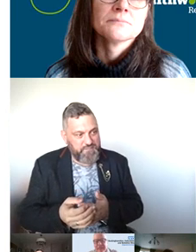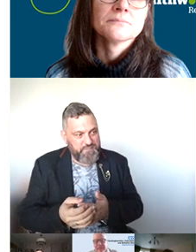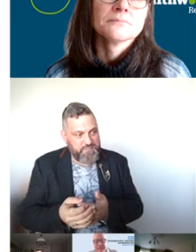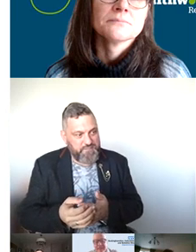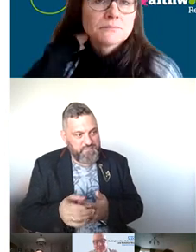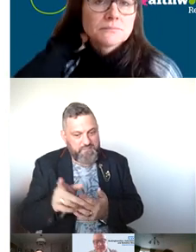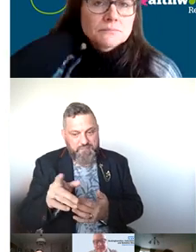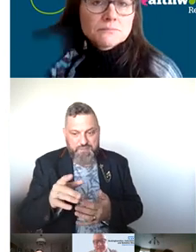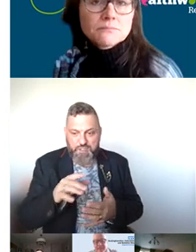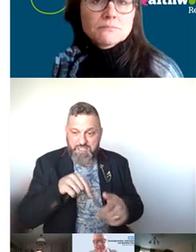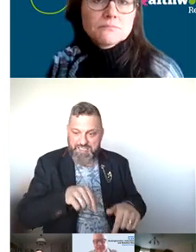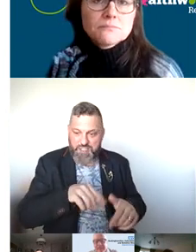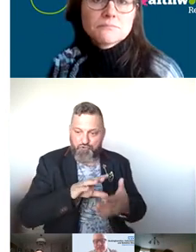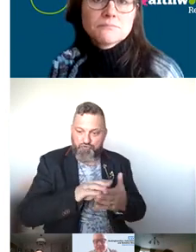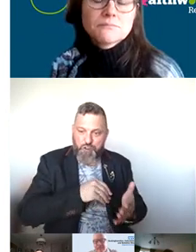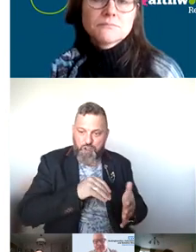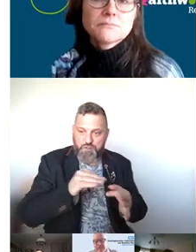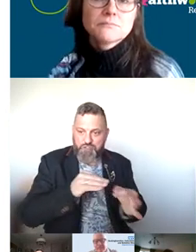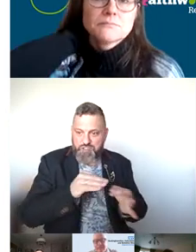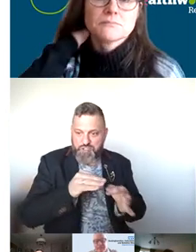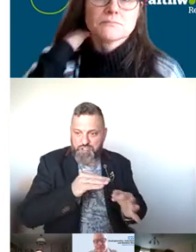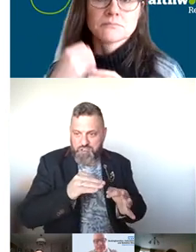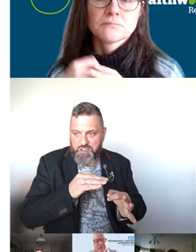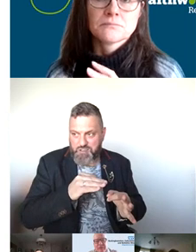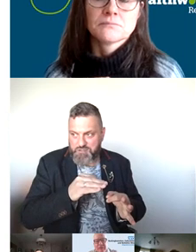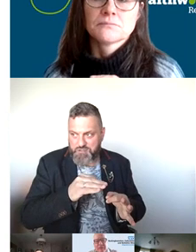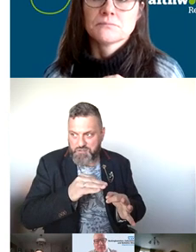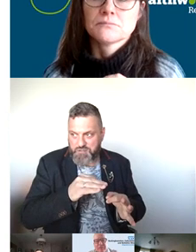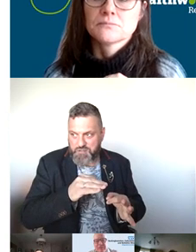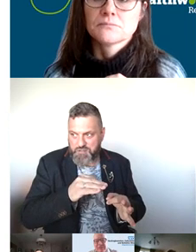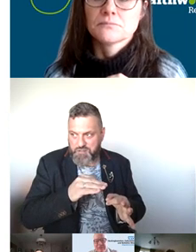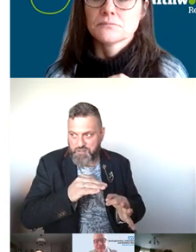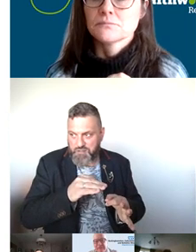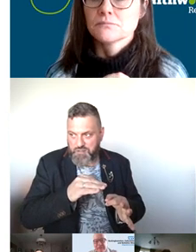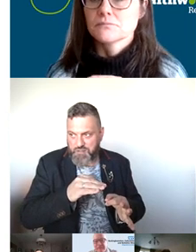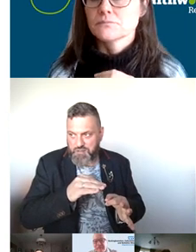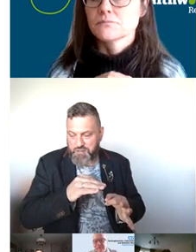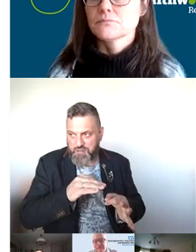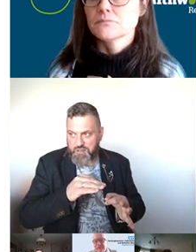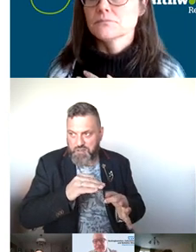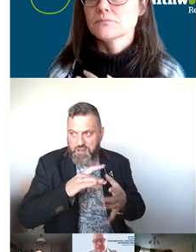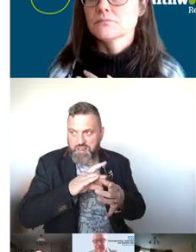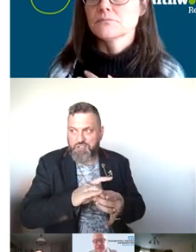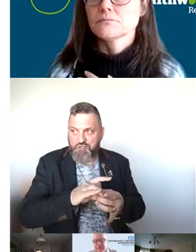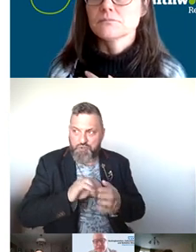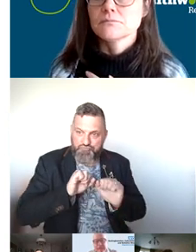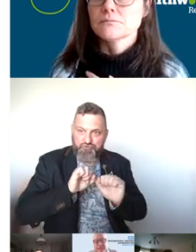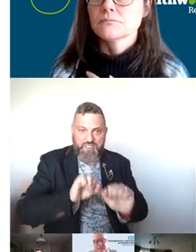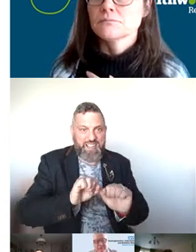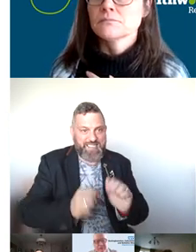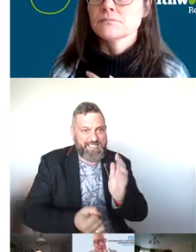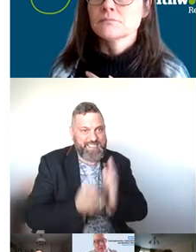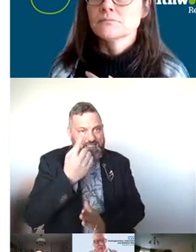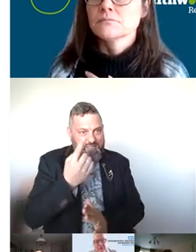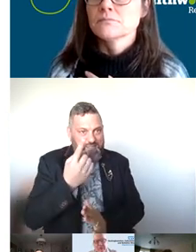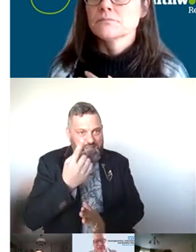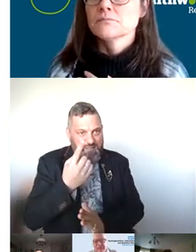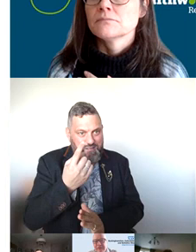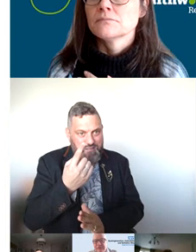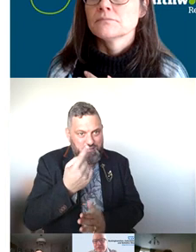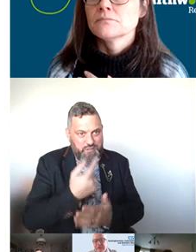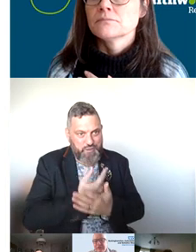strategy is that it does put a very strong focus on preventative interventions, and so many of